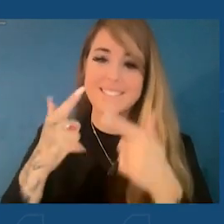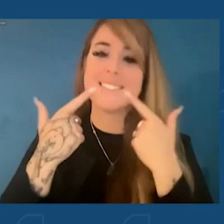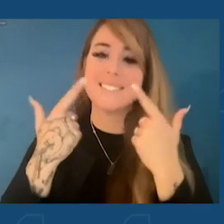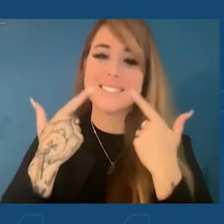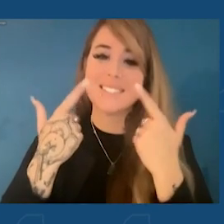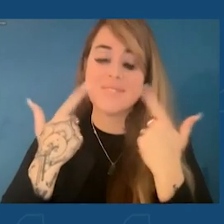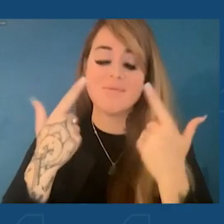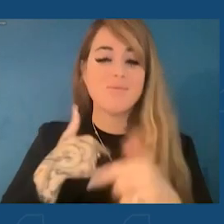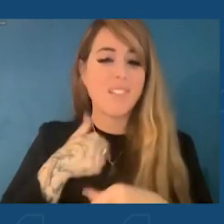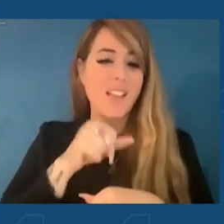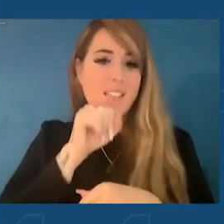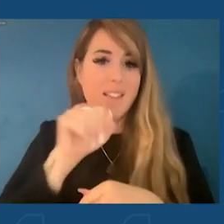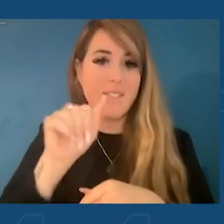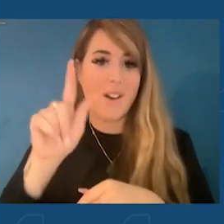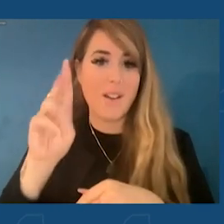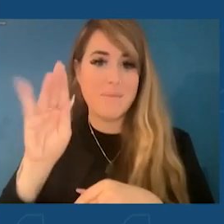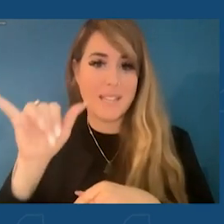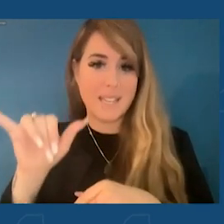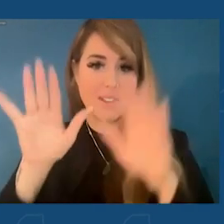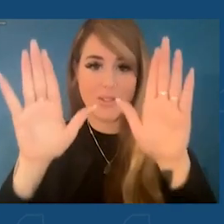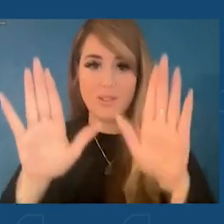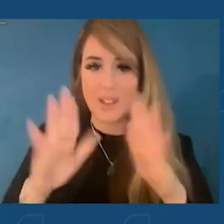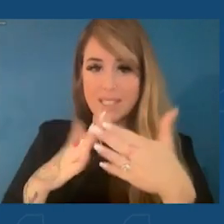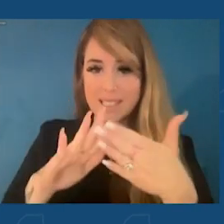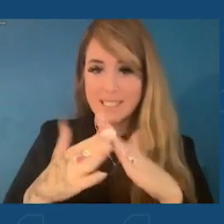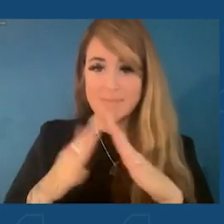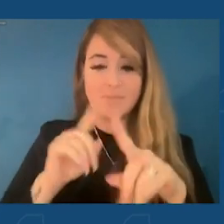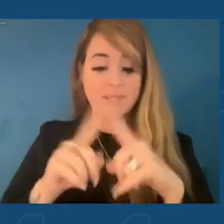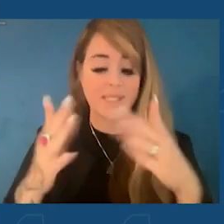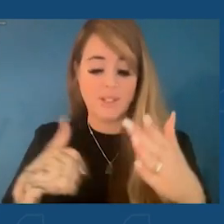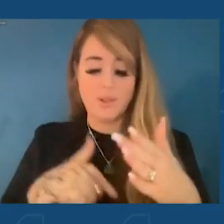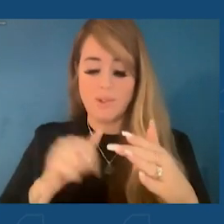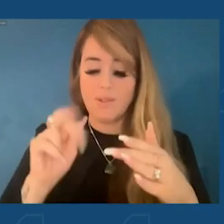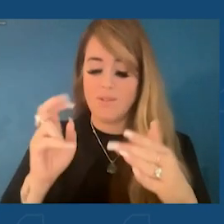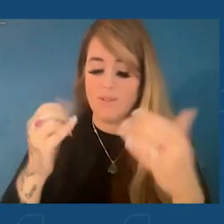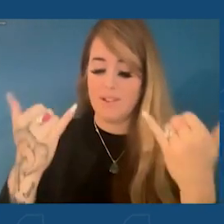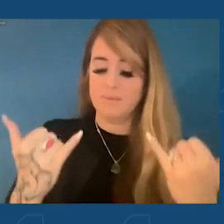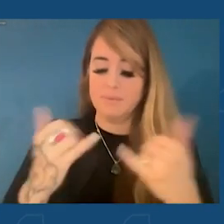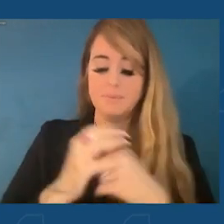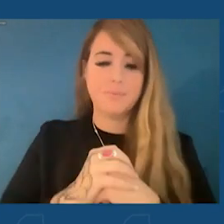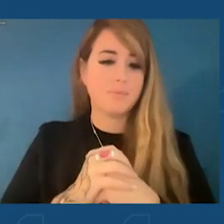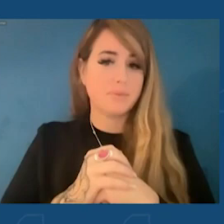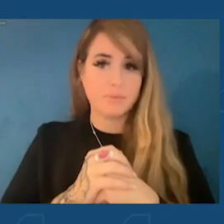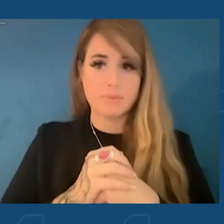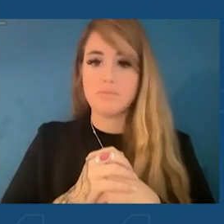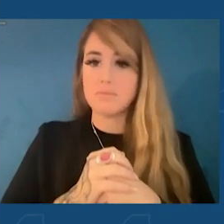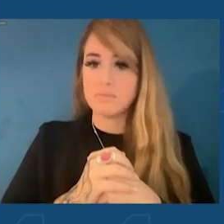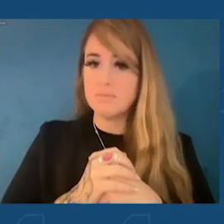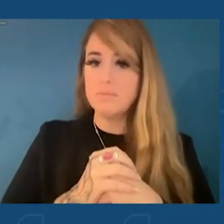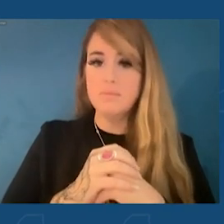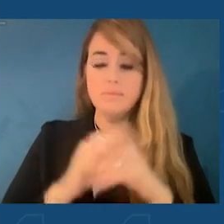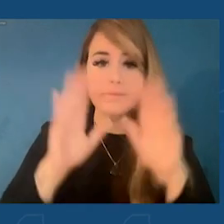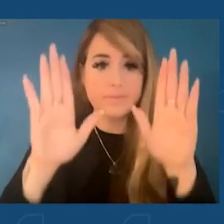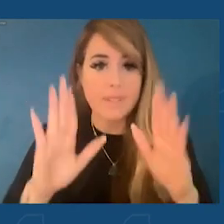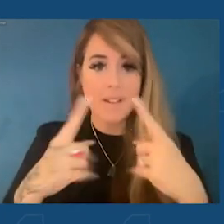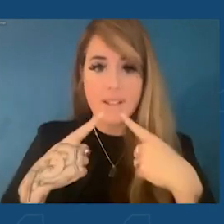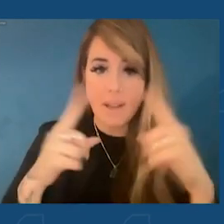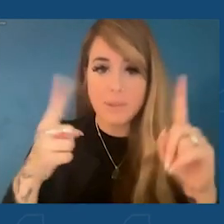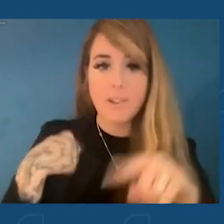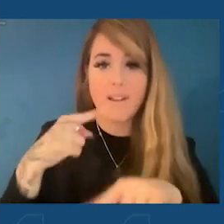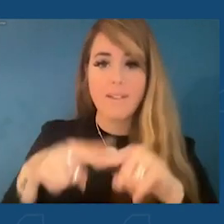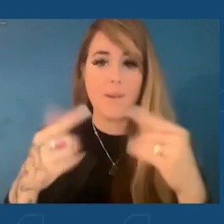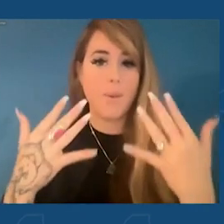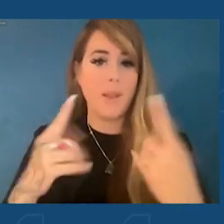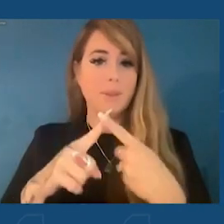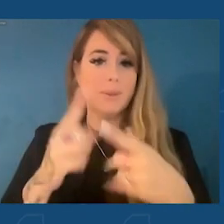Love Albany, great city, but here we are with incredible accomplishments that I cannot wait to share